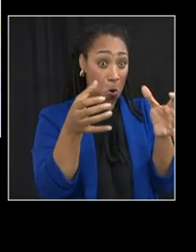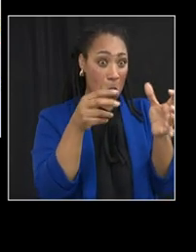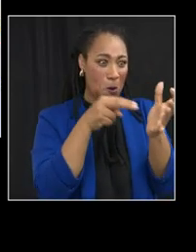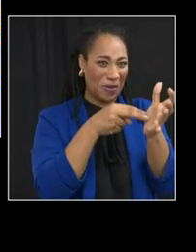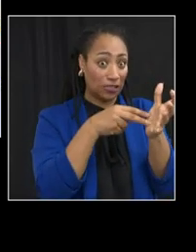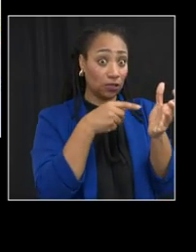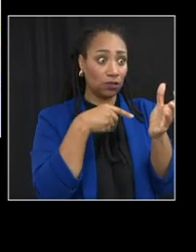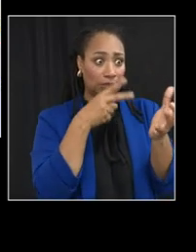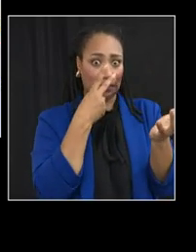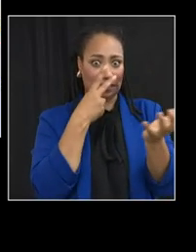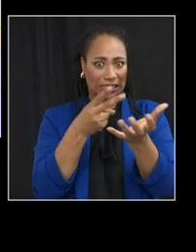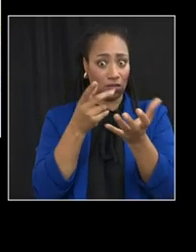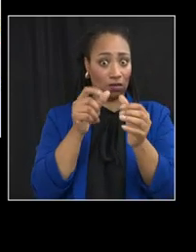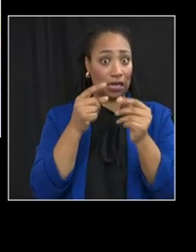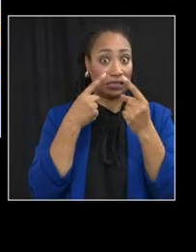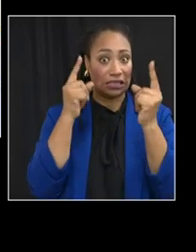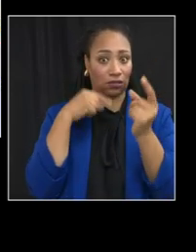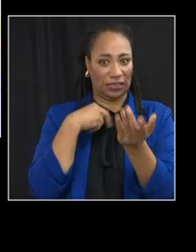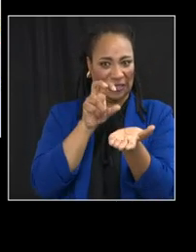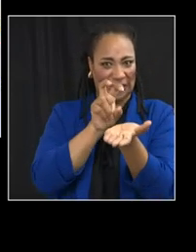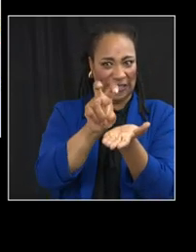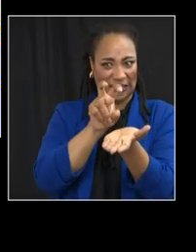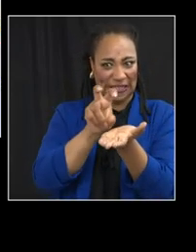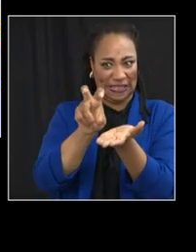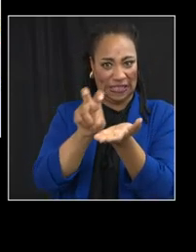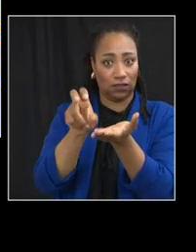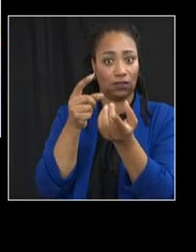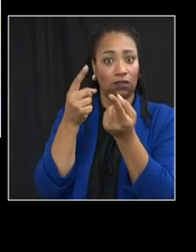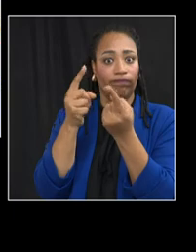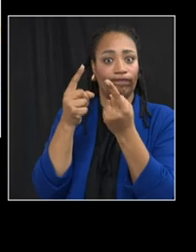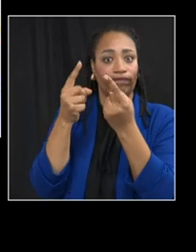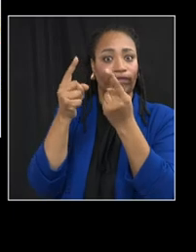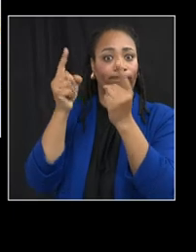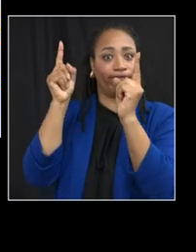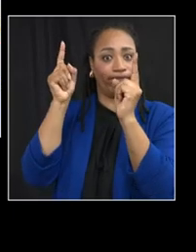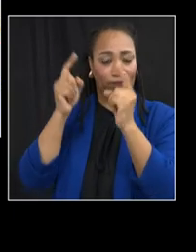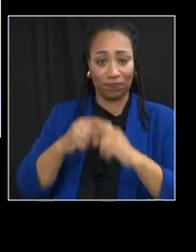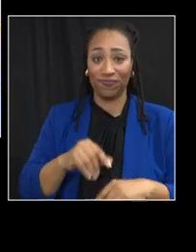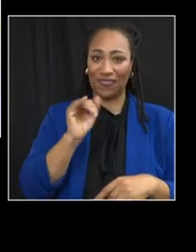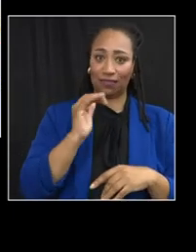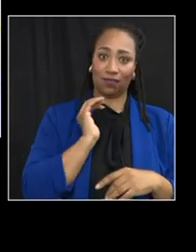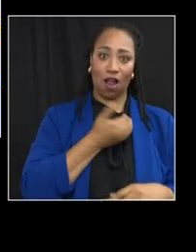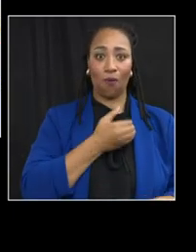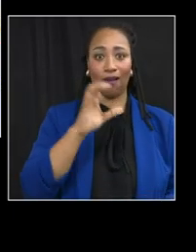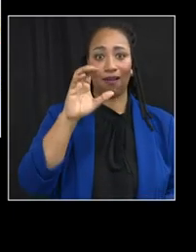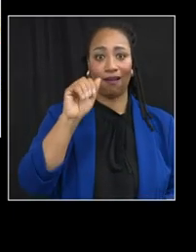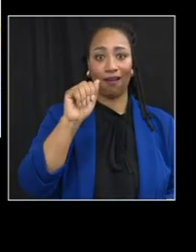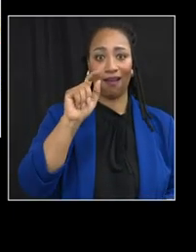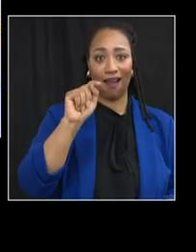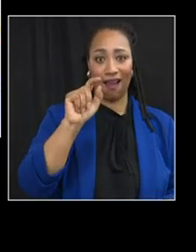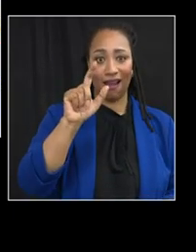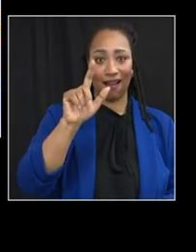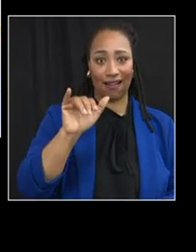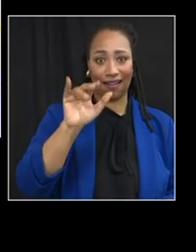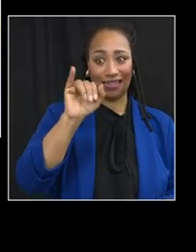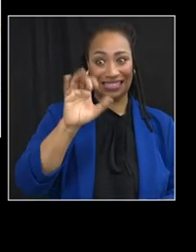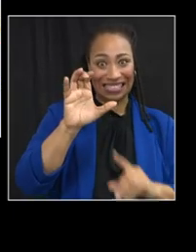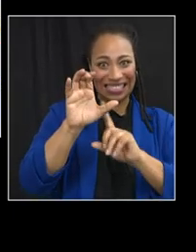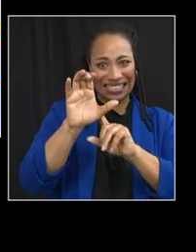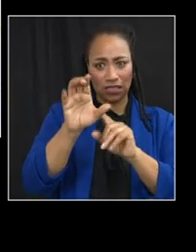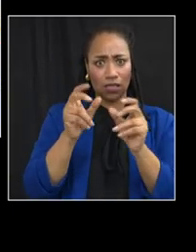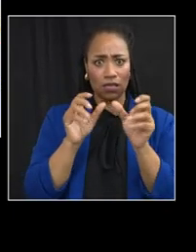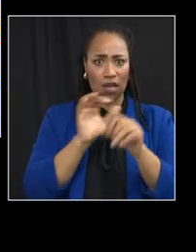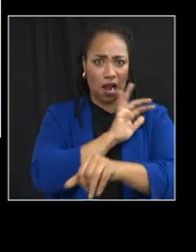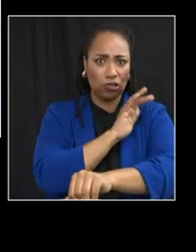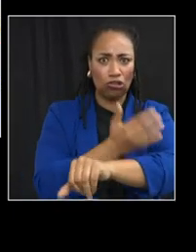investments, focus on public safety, public education, and our downtown. And our